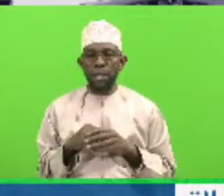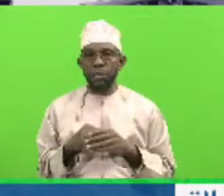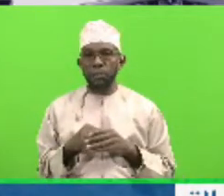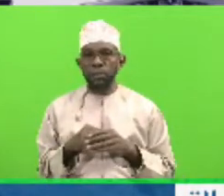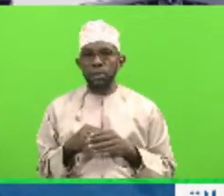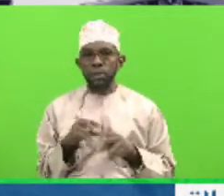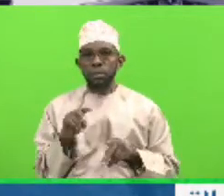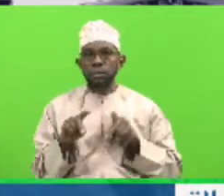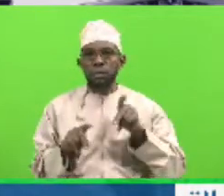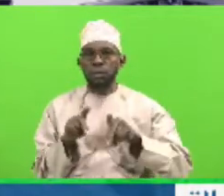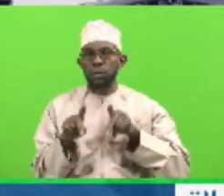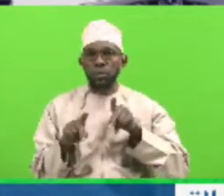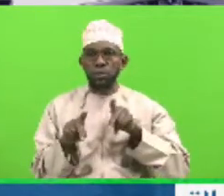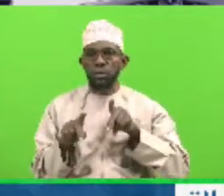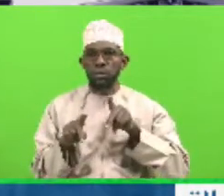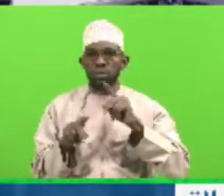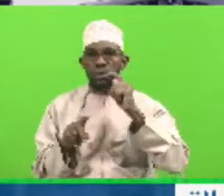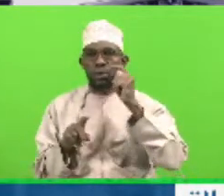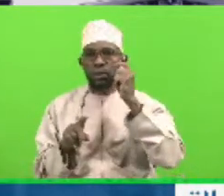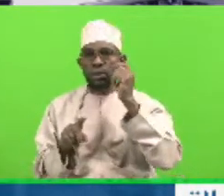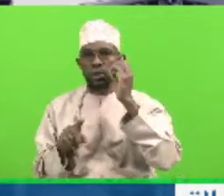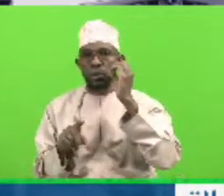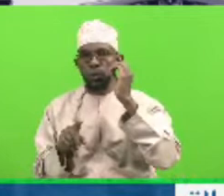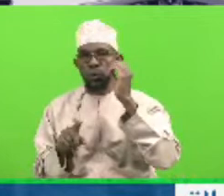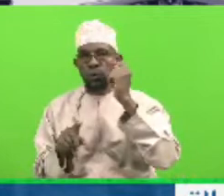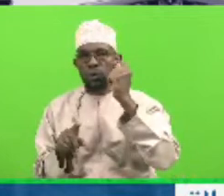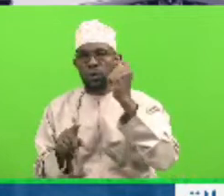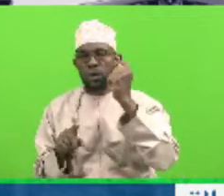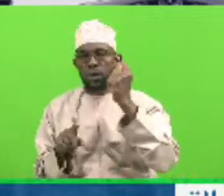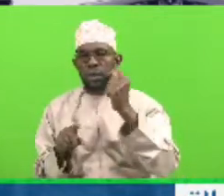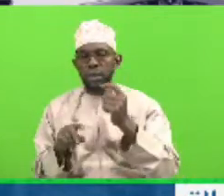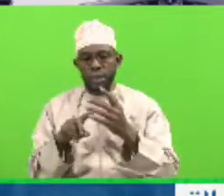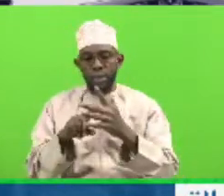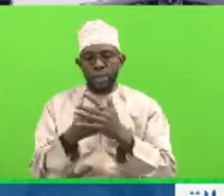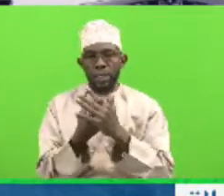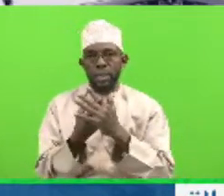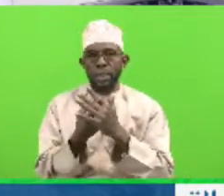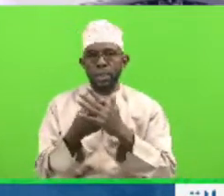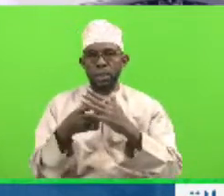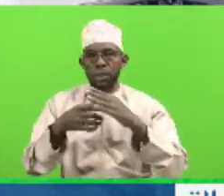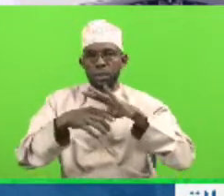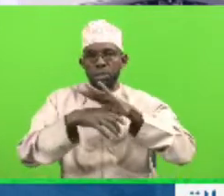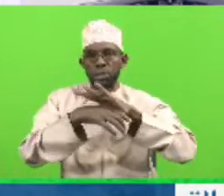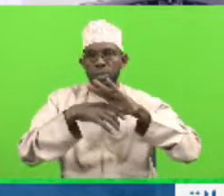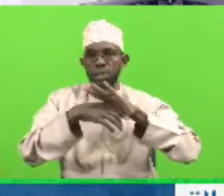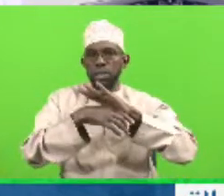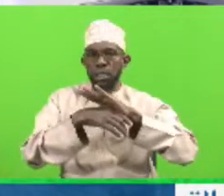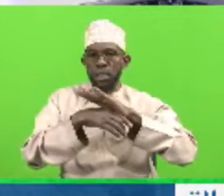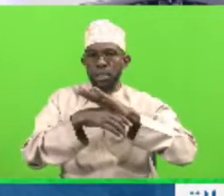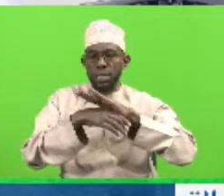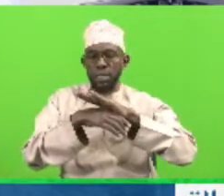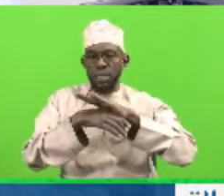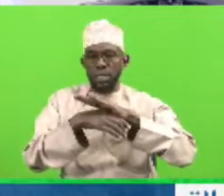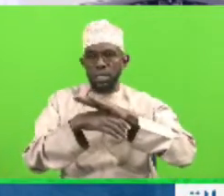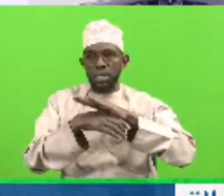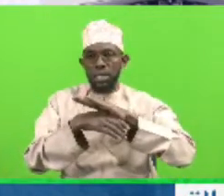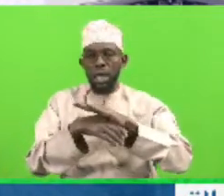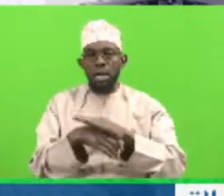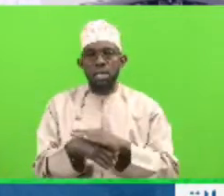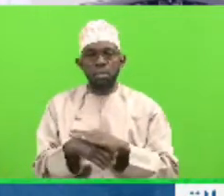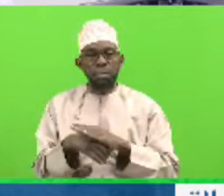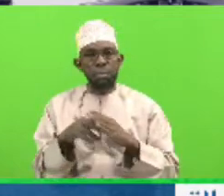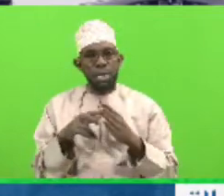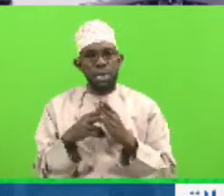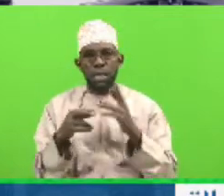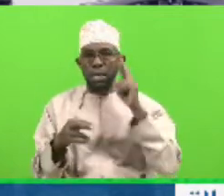But the people of Lut started this. And why am I saying this? Because the main